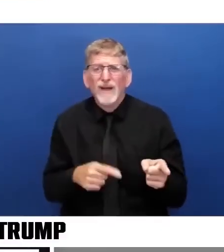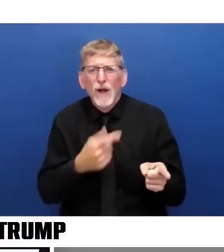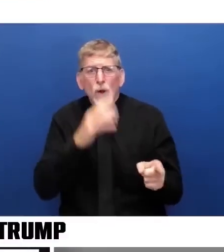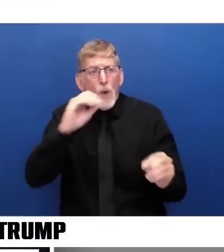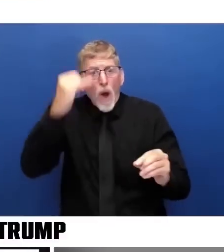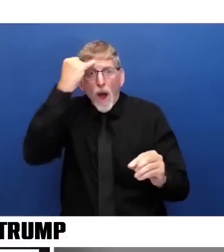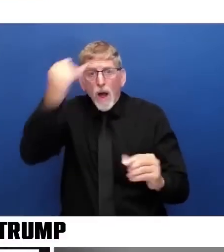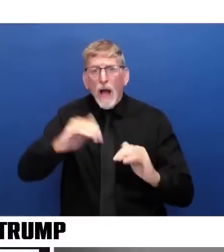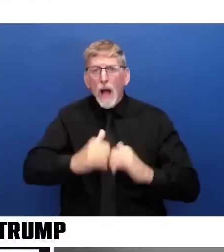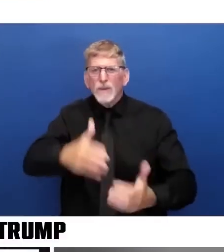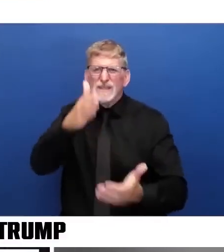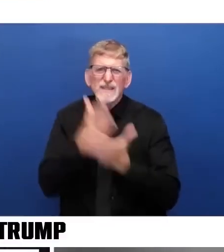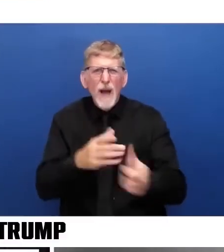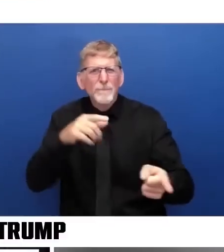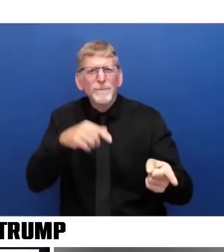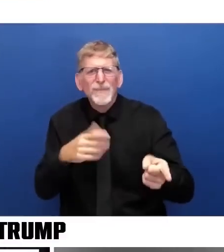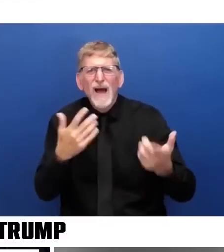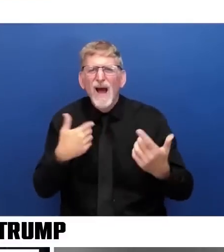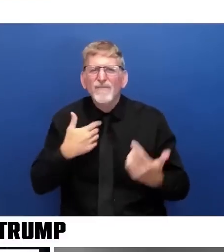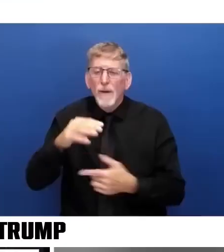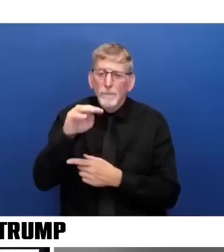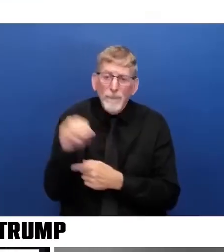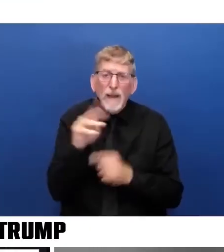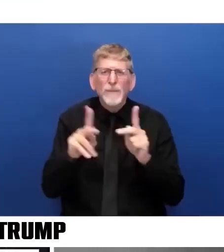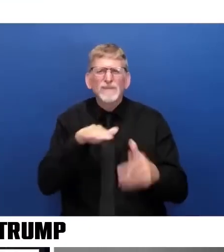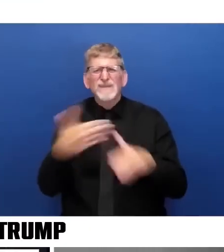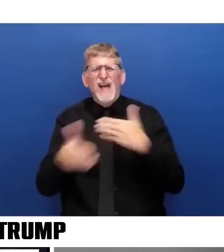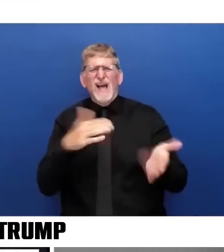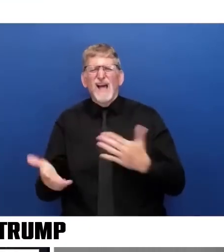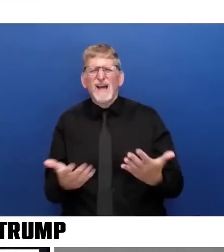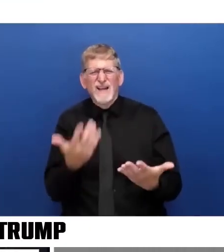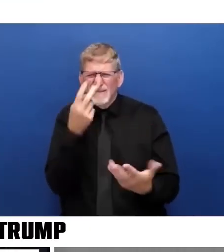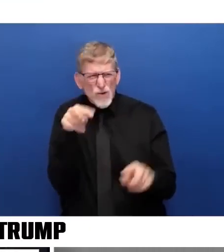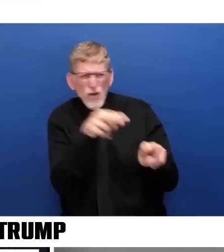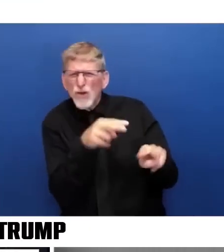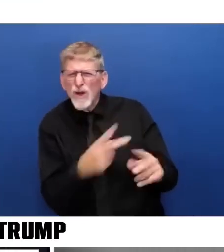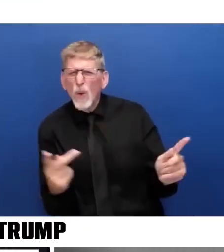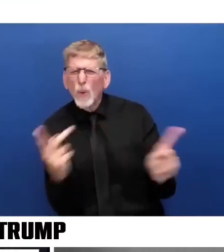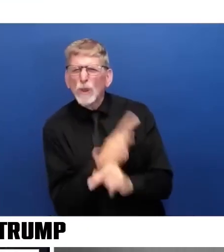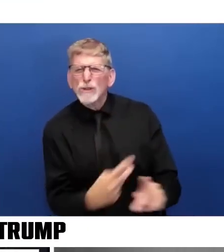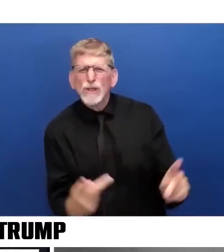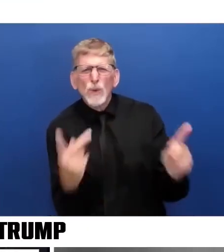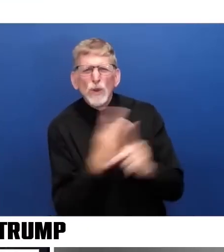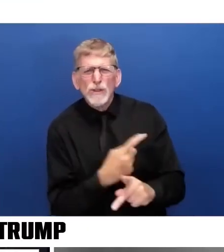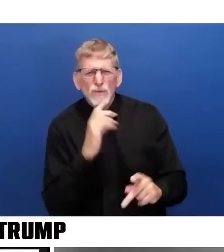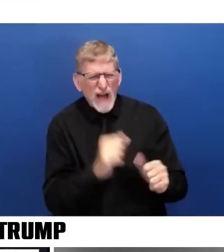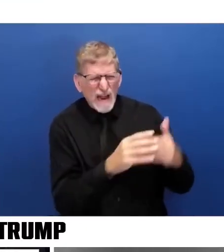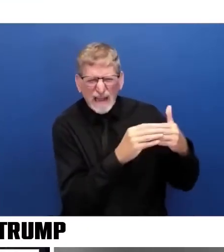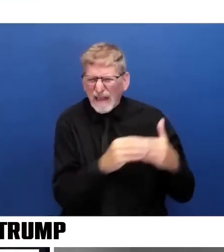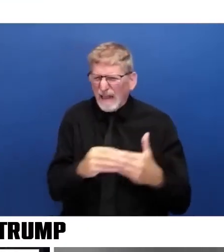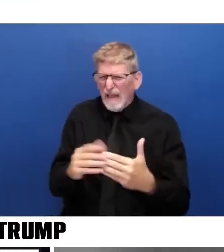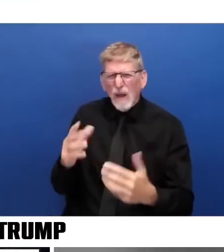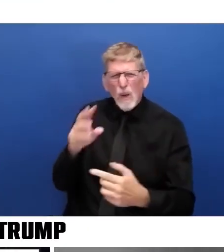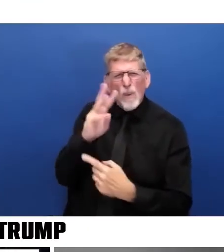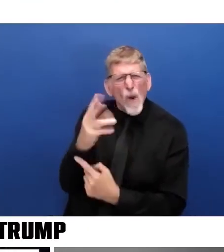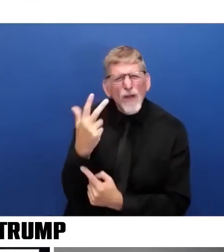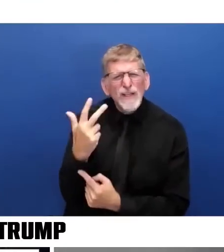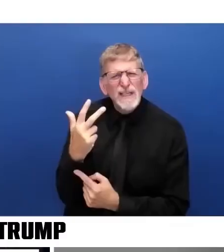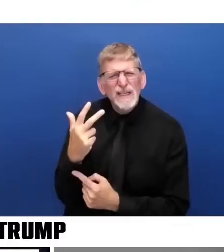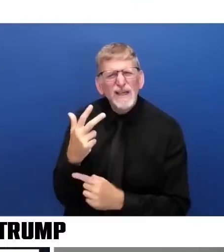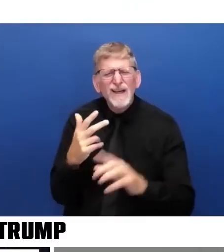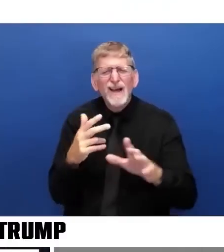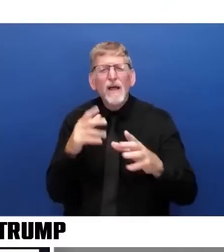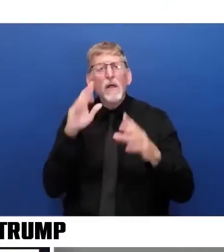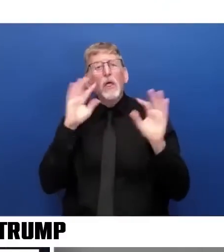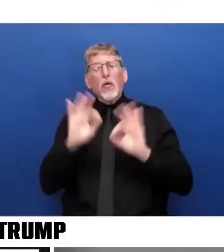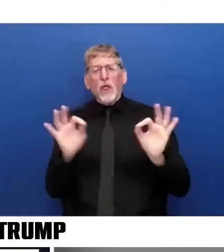dead, and it's only getting worse, and it could lead to World War III. Don't kid yourself, David. We're playing with World War III, and we have a president